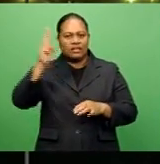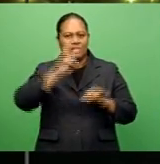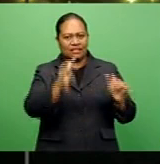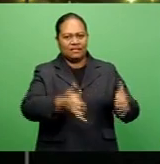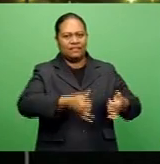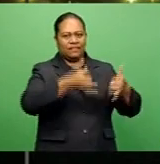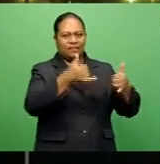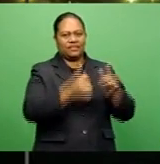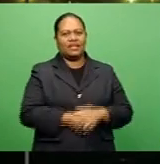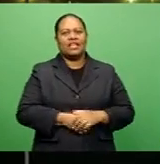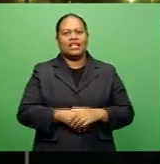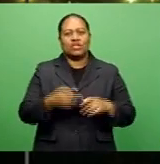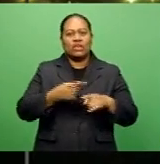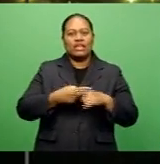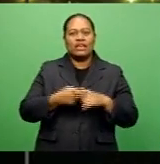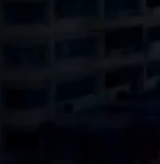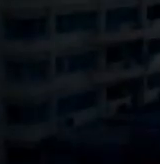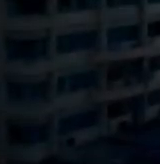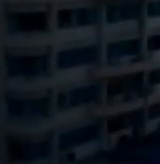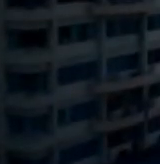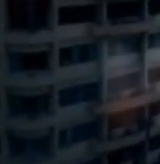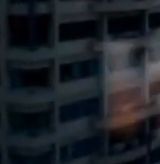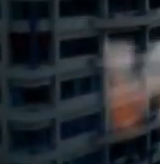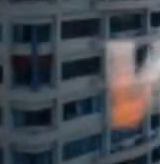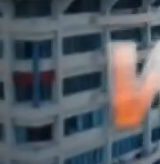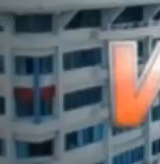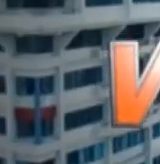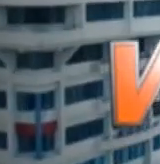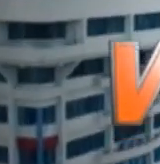The hosts won 41-18.